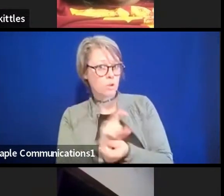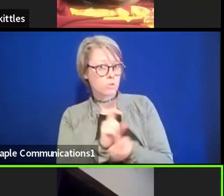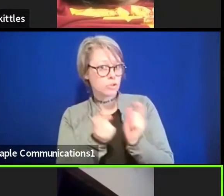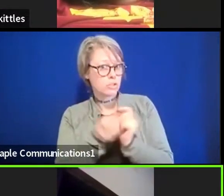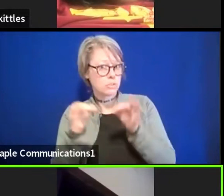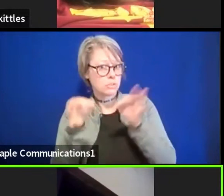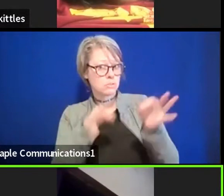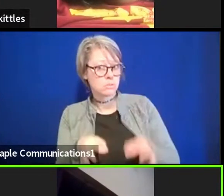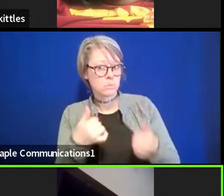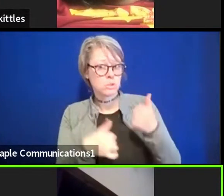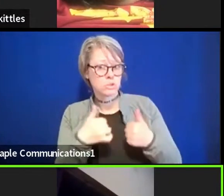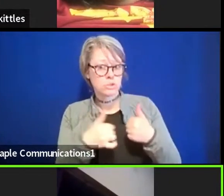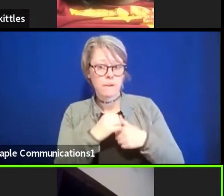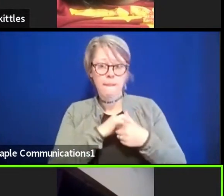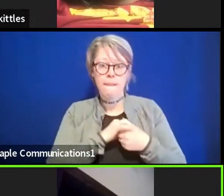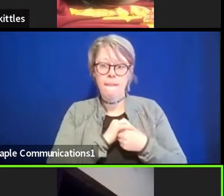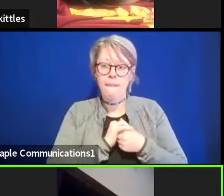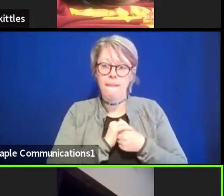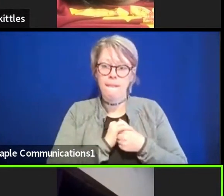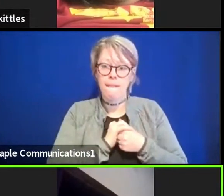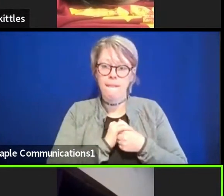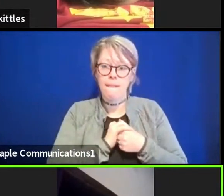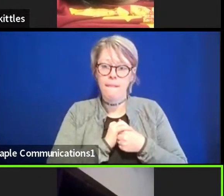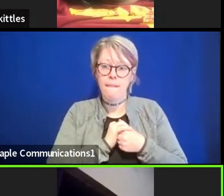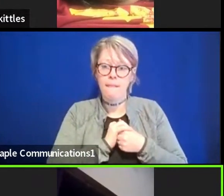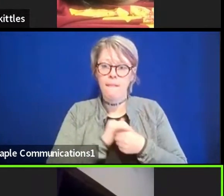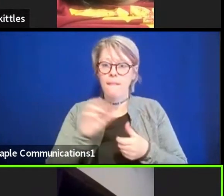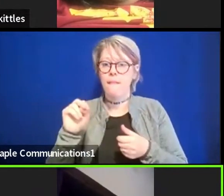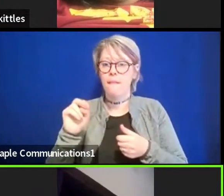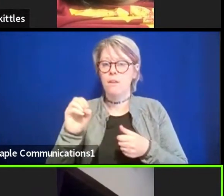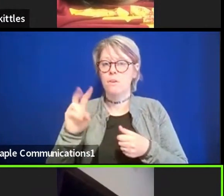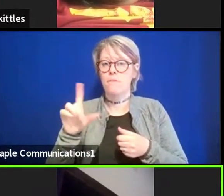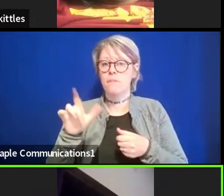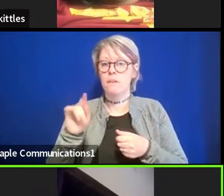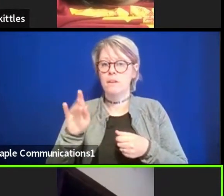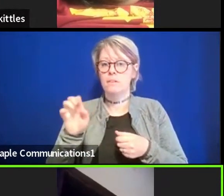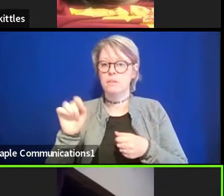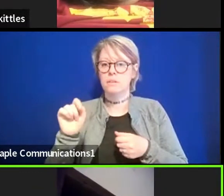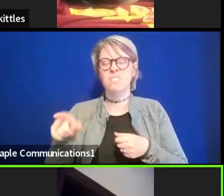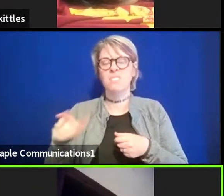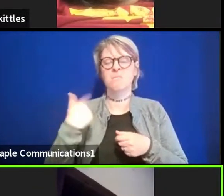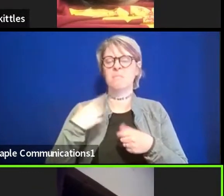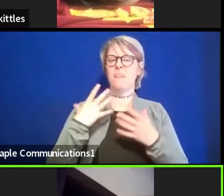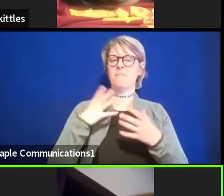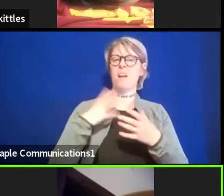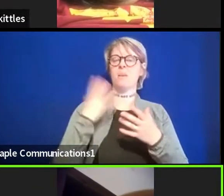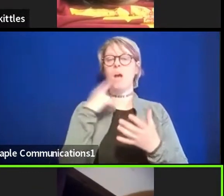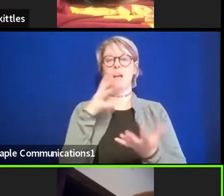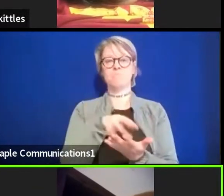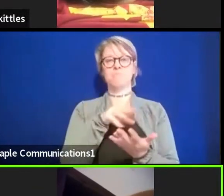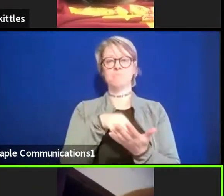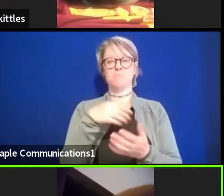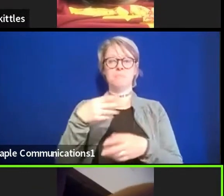Pretty much okay. Pardon, Novelette? I'm pretty much okay because I used to be a PSW worker, and